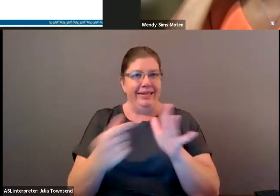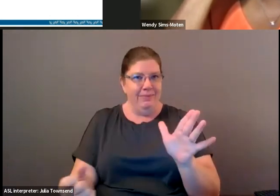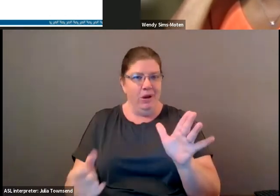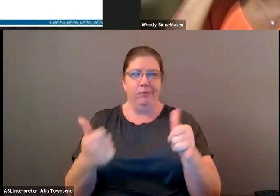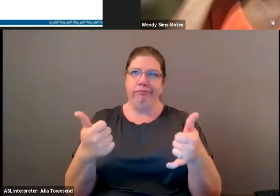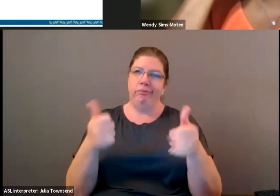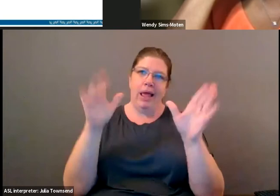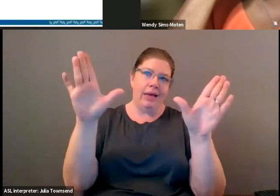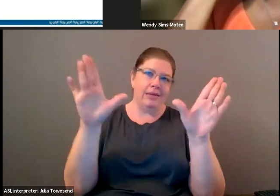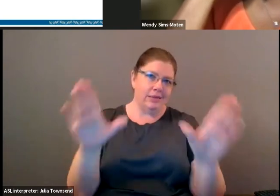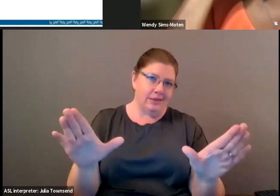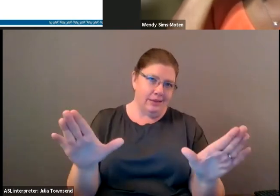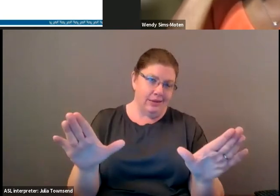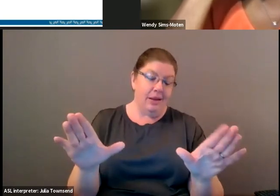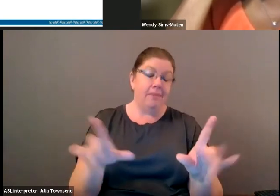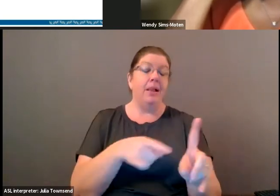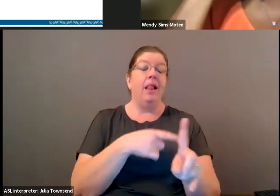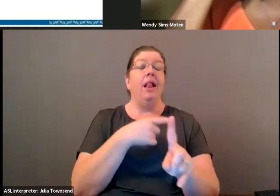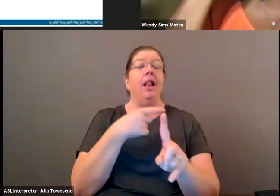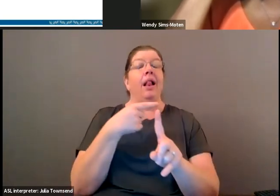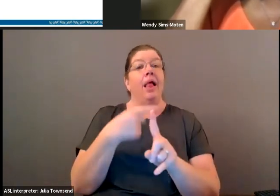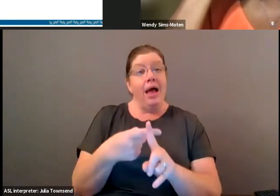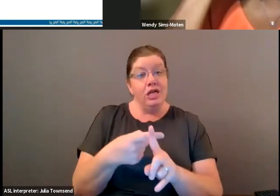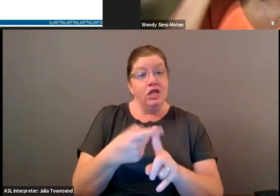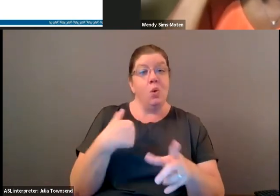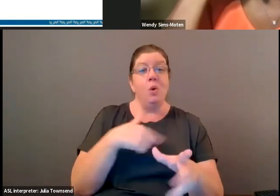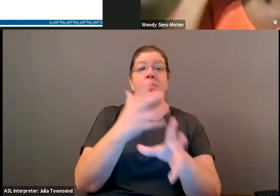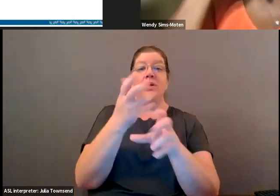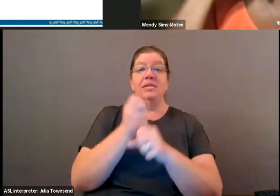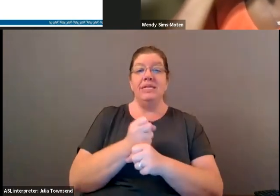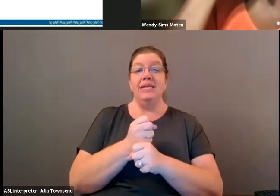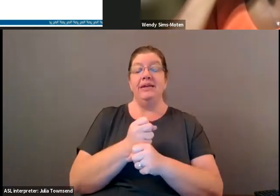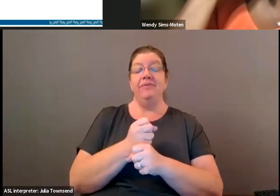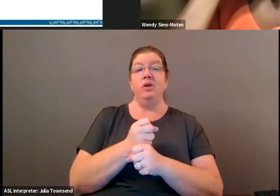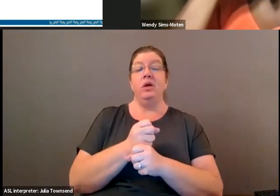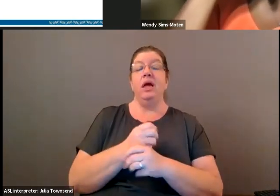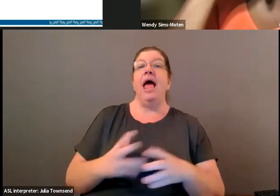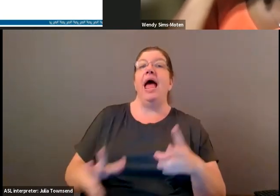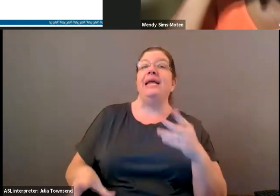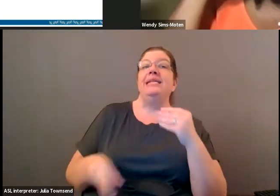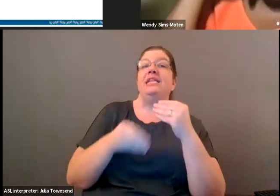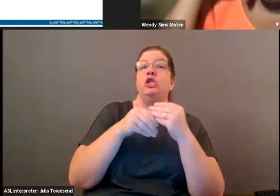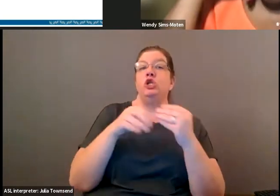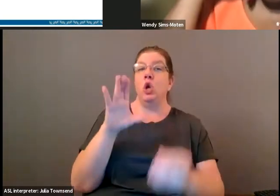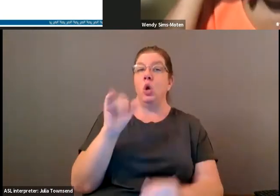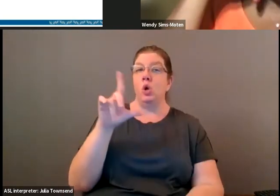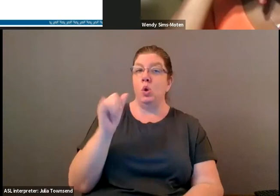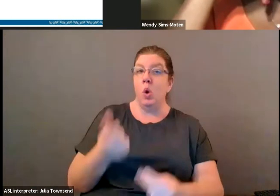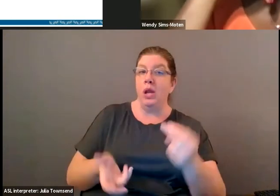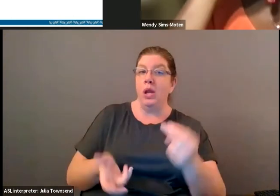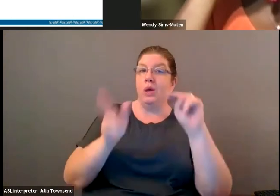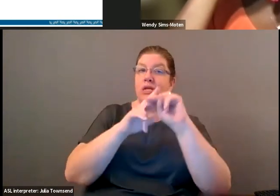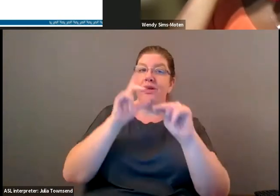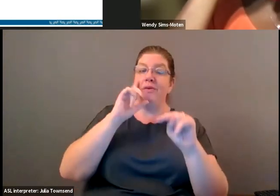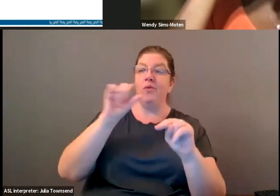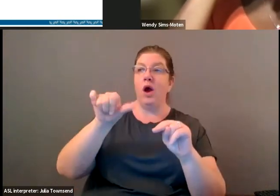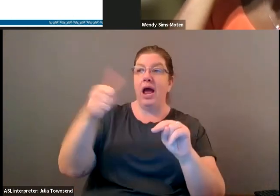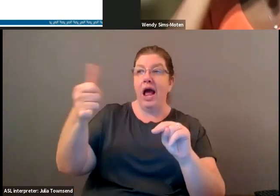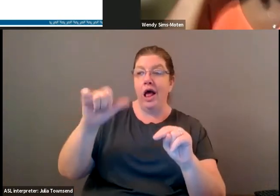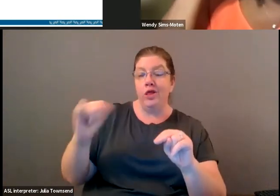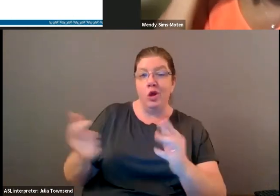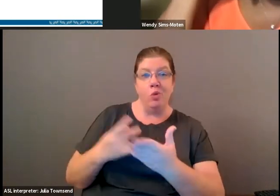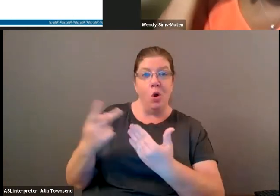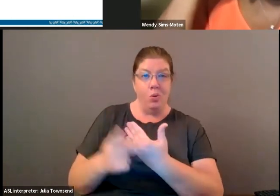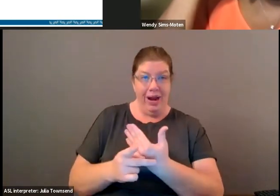excellent. But on top of that, we received additional COLA increases in other programs